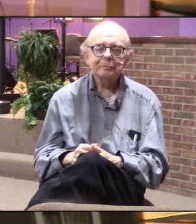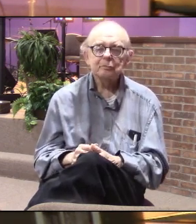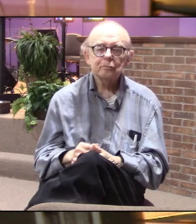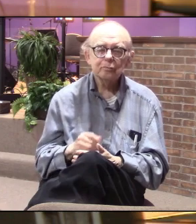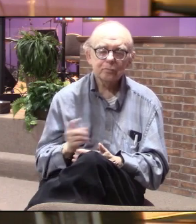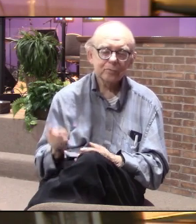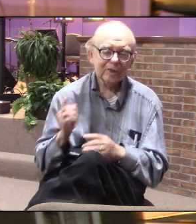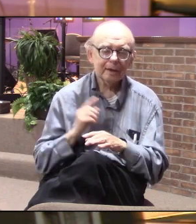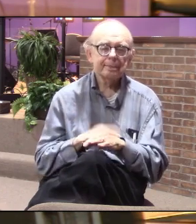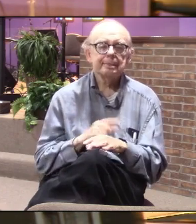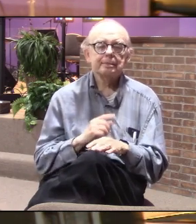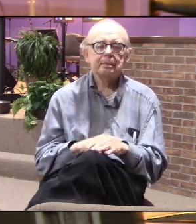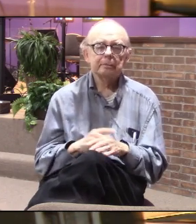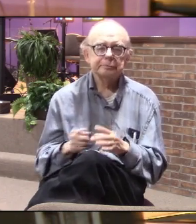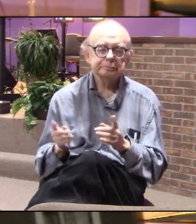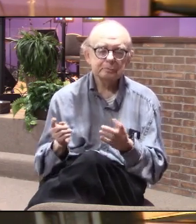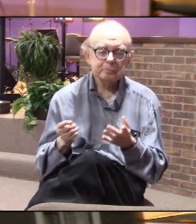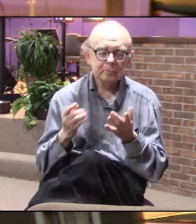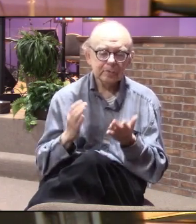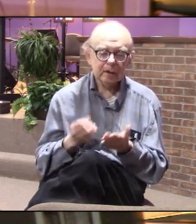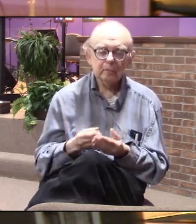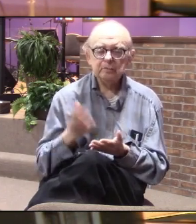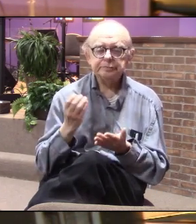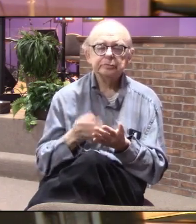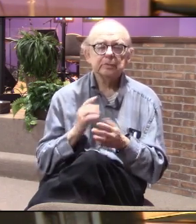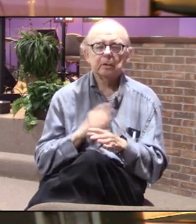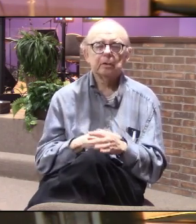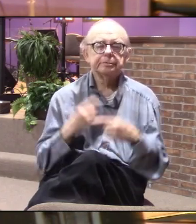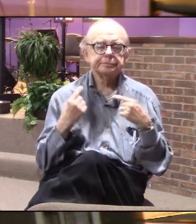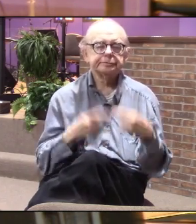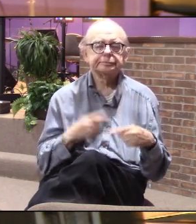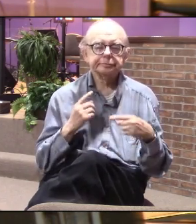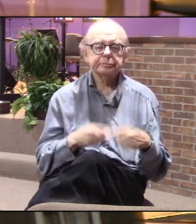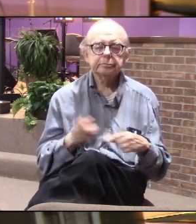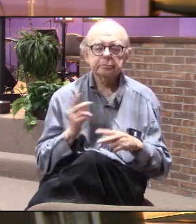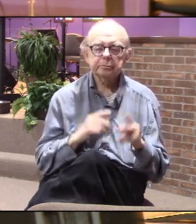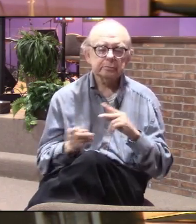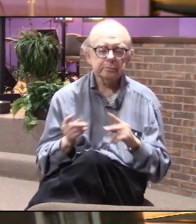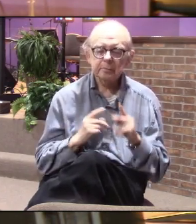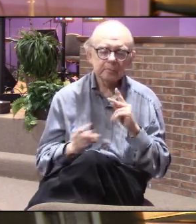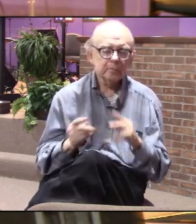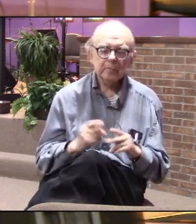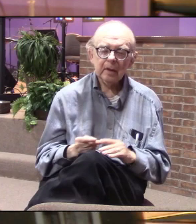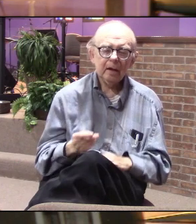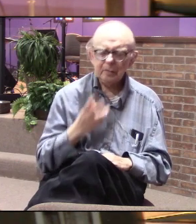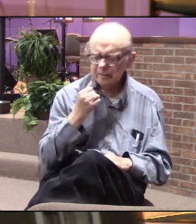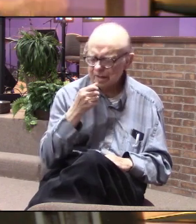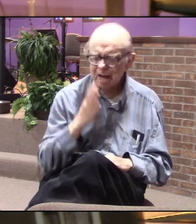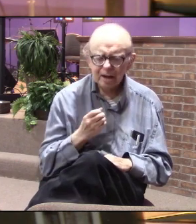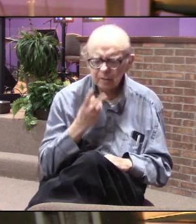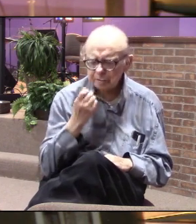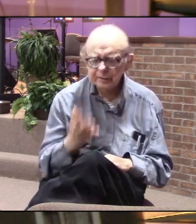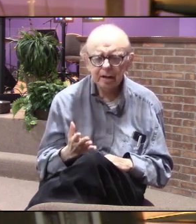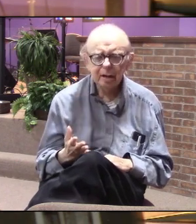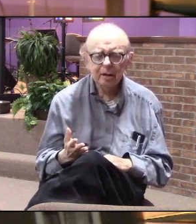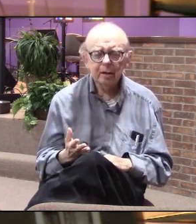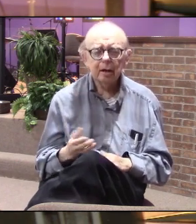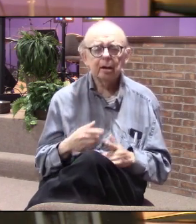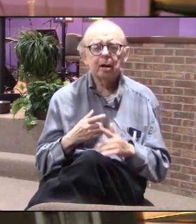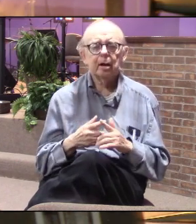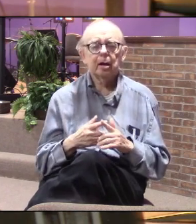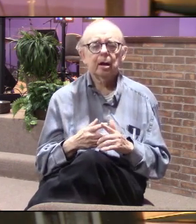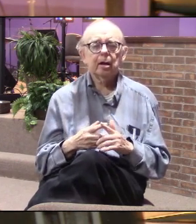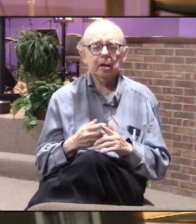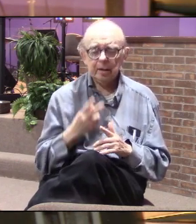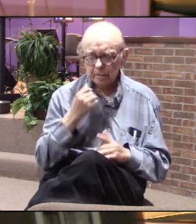There are times that you waste your time arguing with these people that say, I don't believe in God. I don't believe in God. Then if